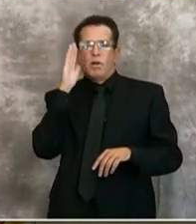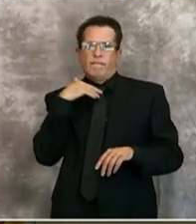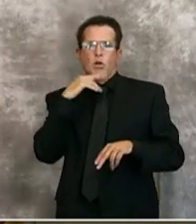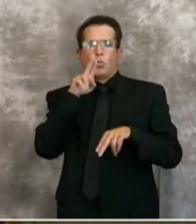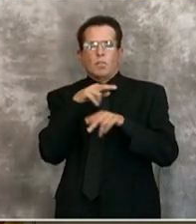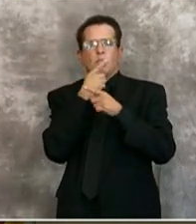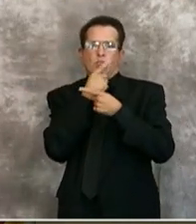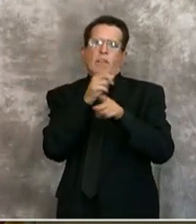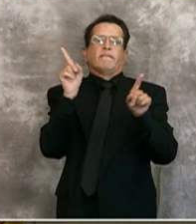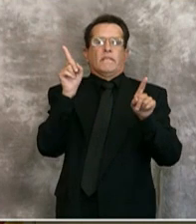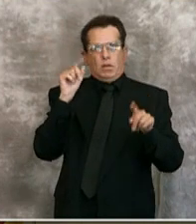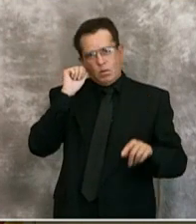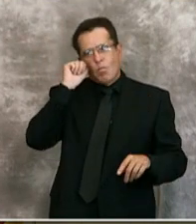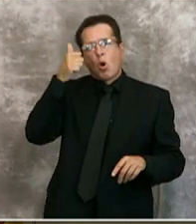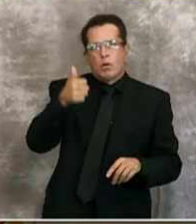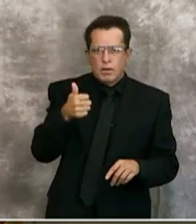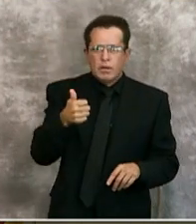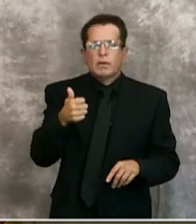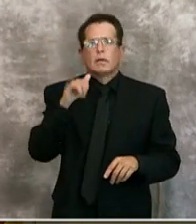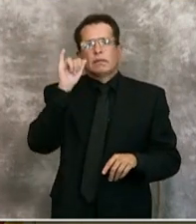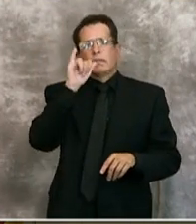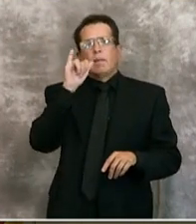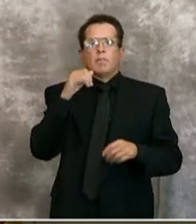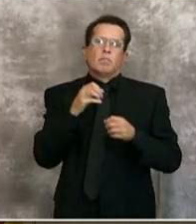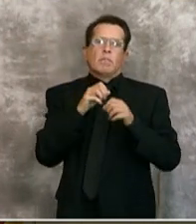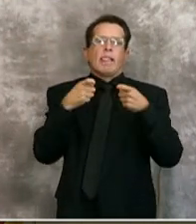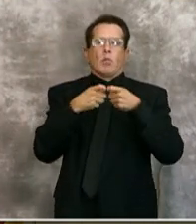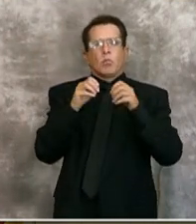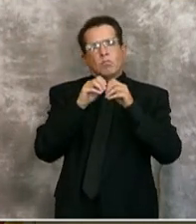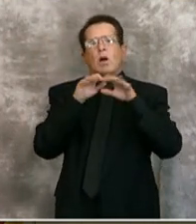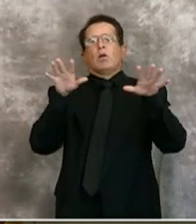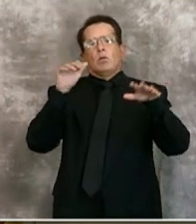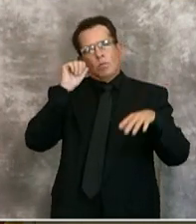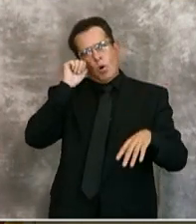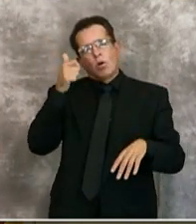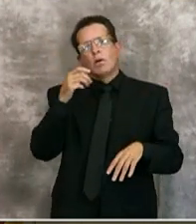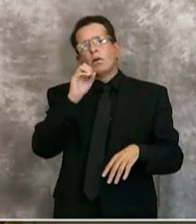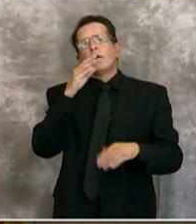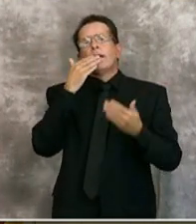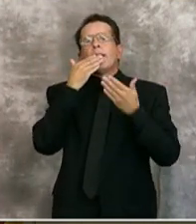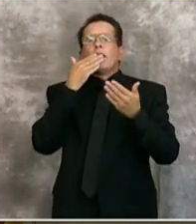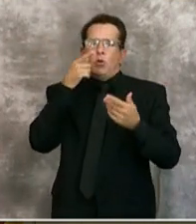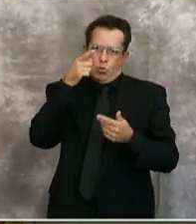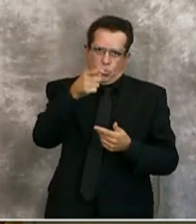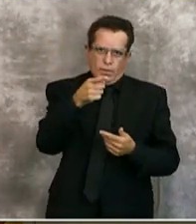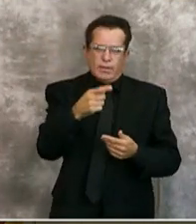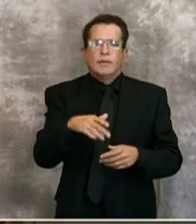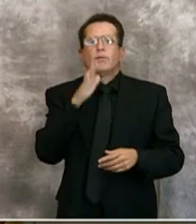briefings tomorrow electronically. Thank you, and we will see you on Wednesday.